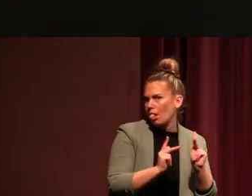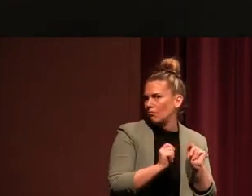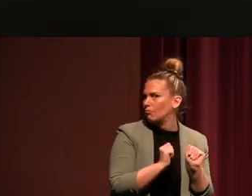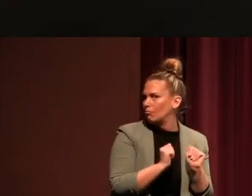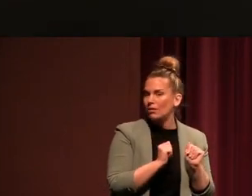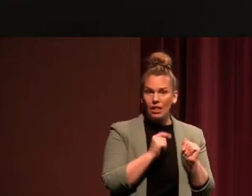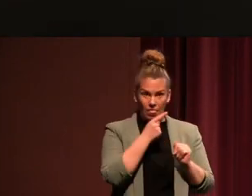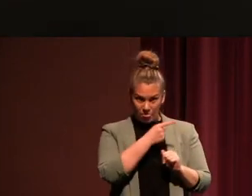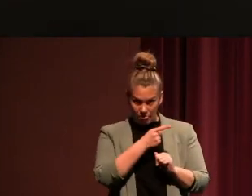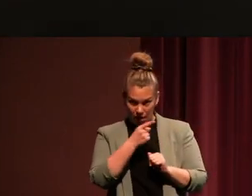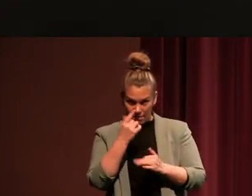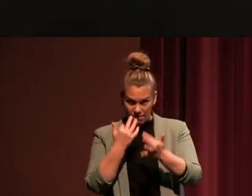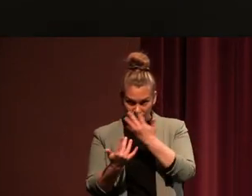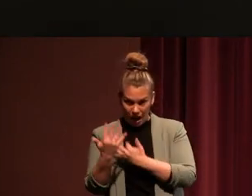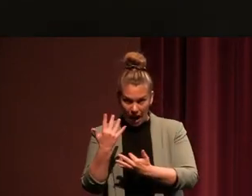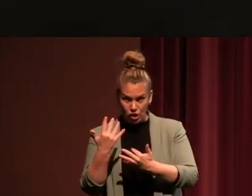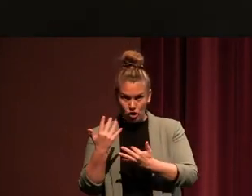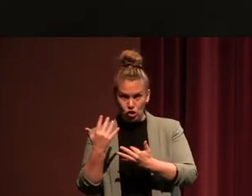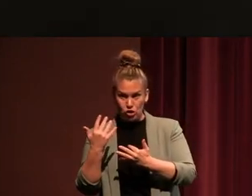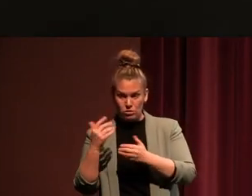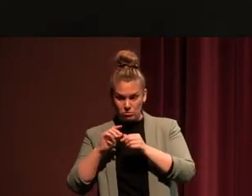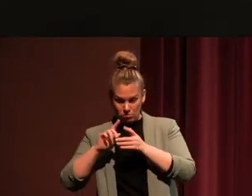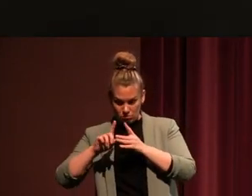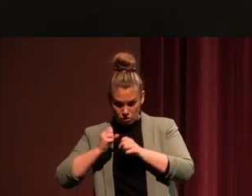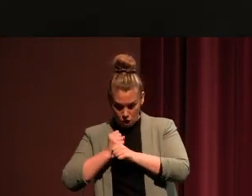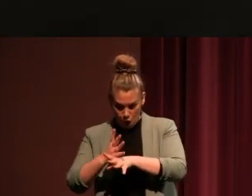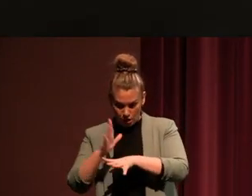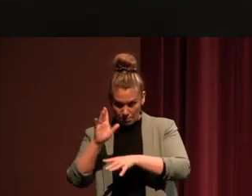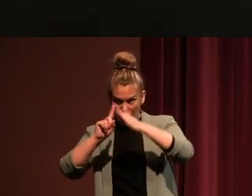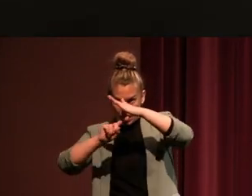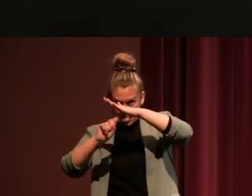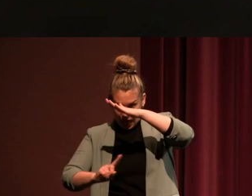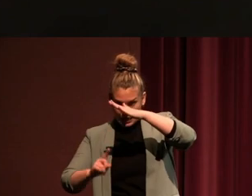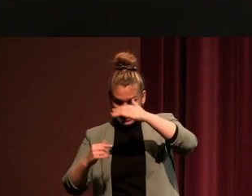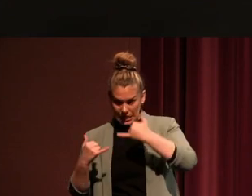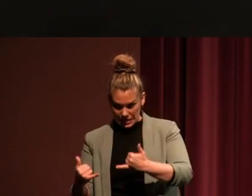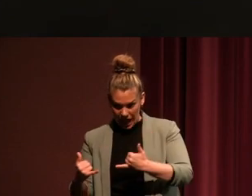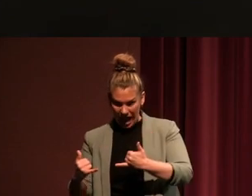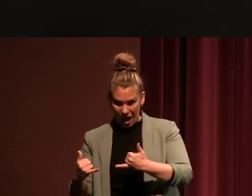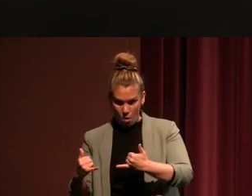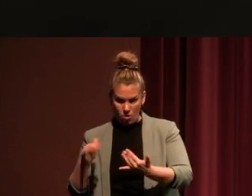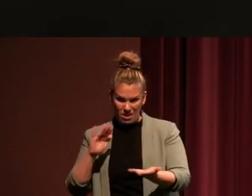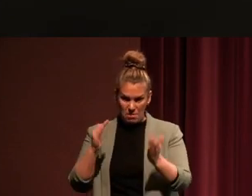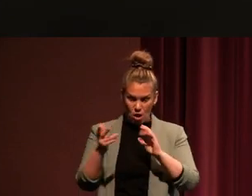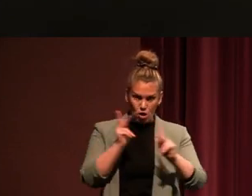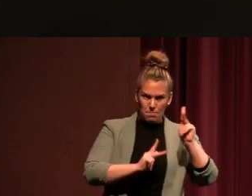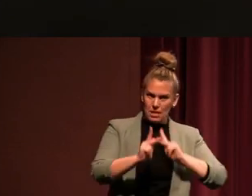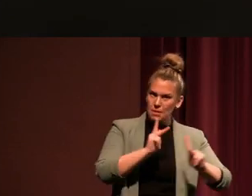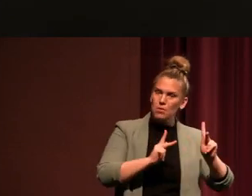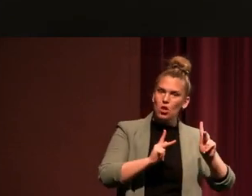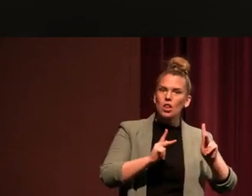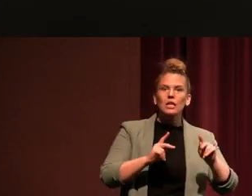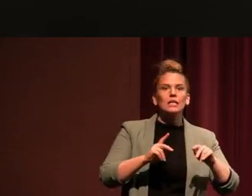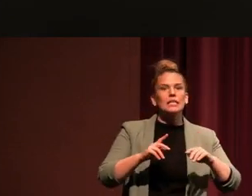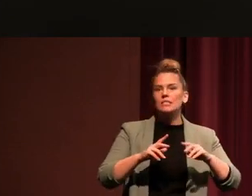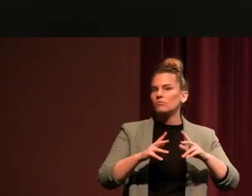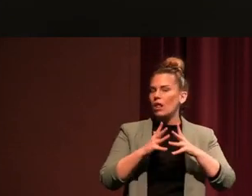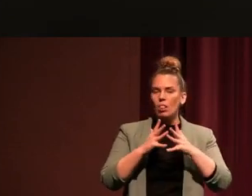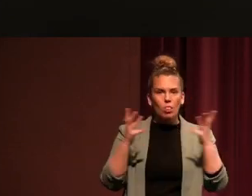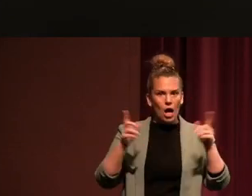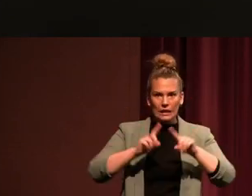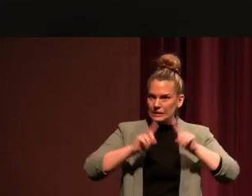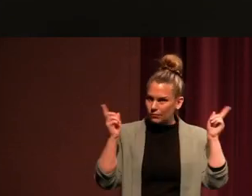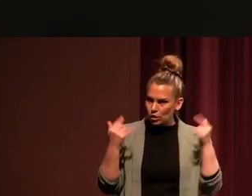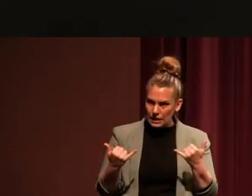fire started by lightning now as opposed to people varies dramatically the farther away from communities you are.